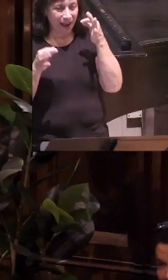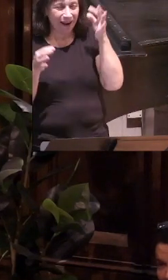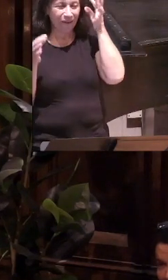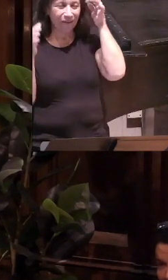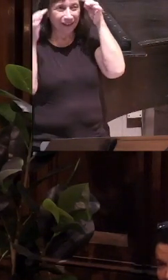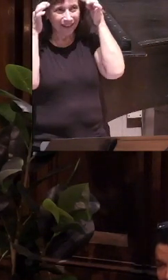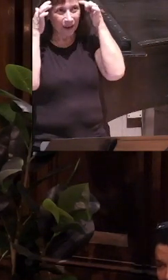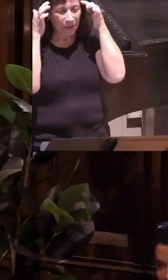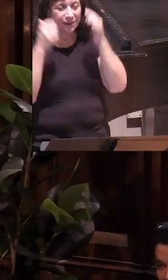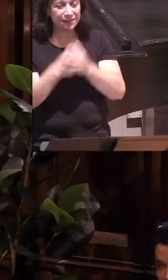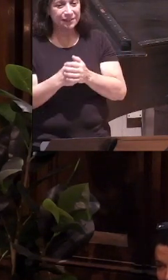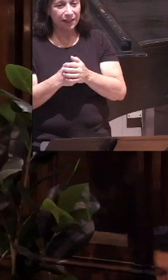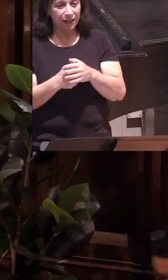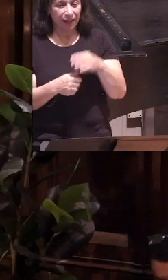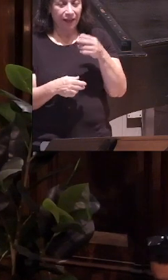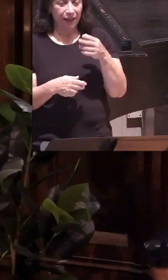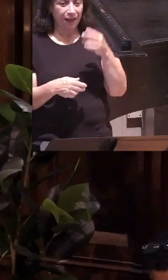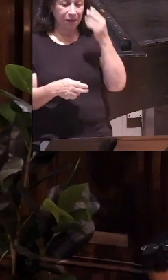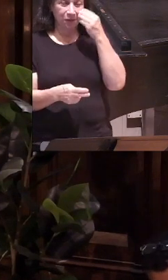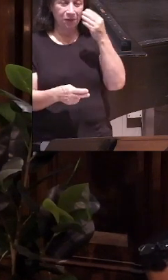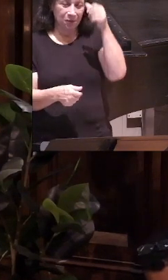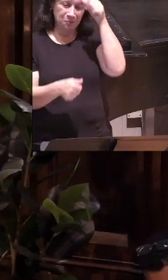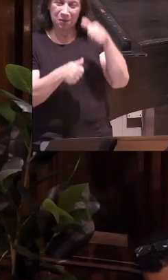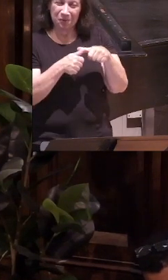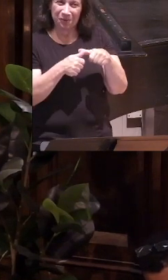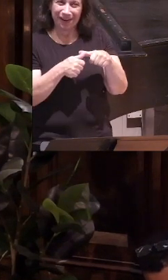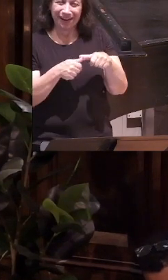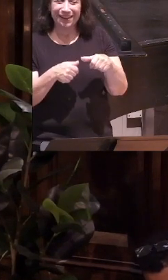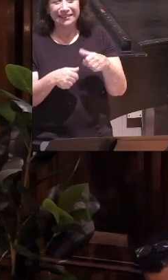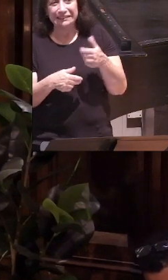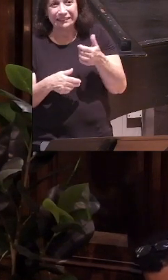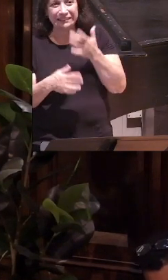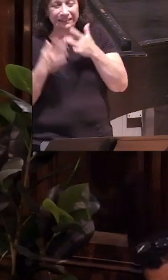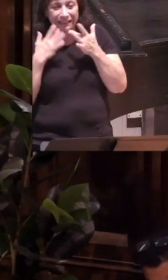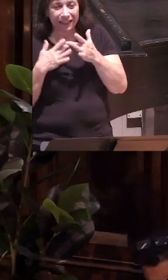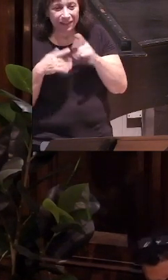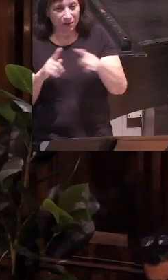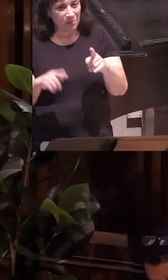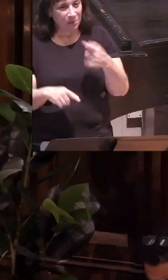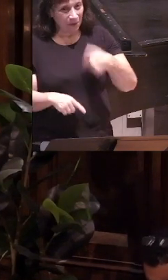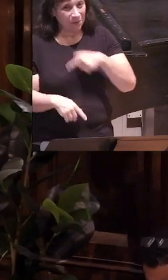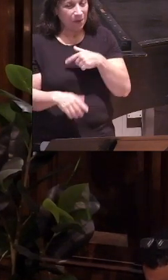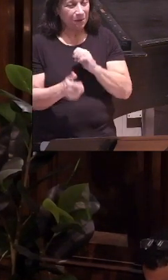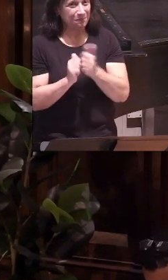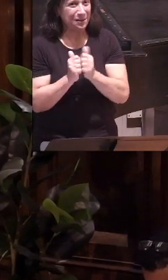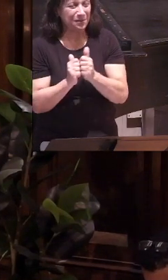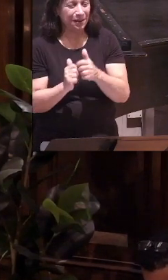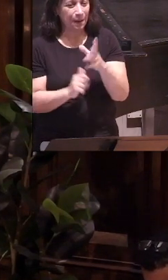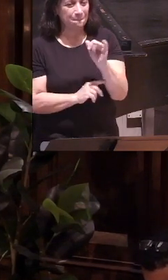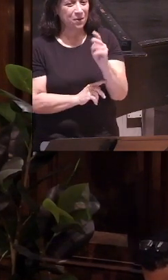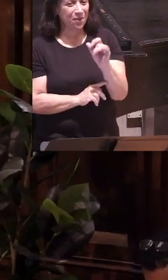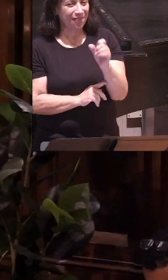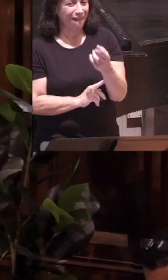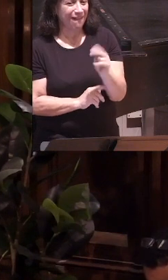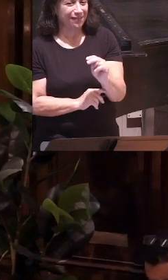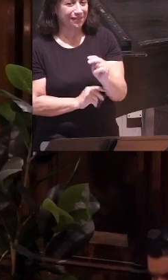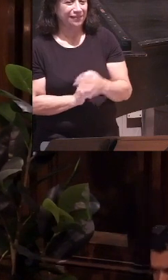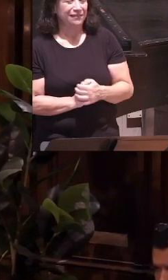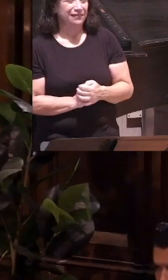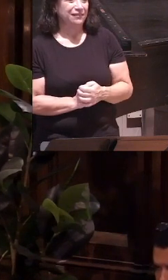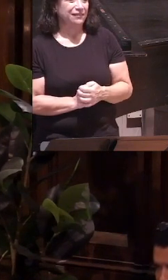and short of memory, we might be in a marathon. We might be in a